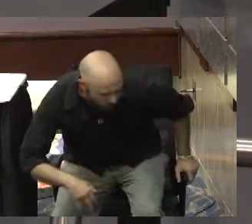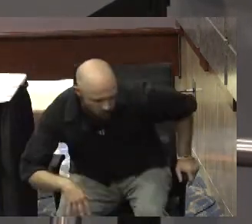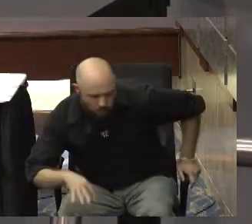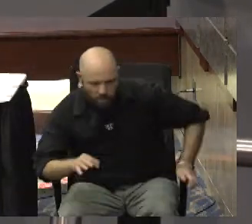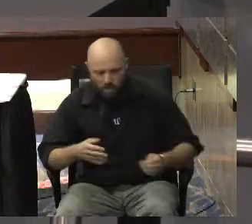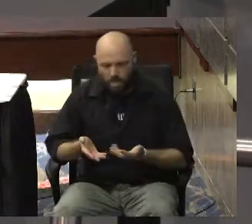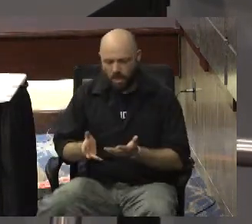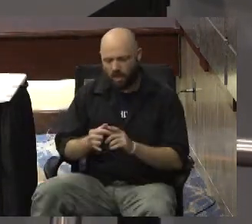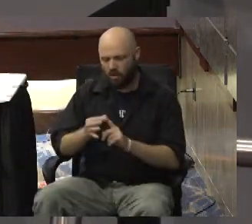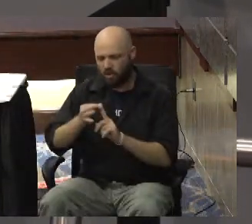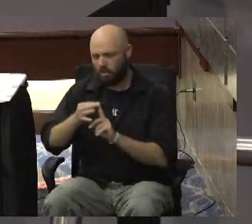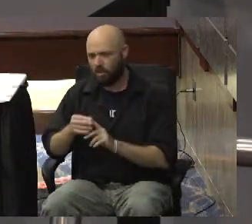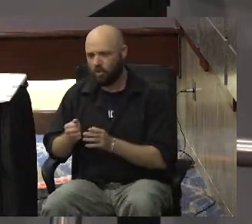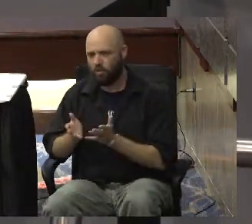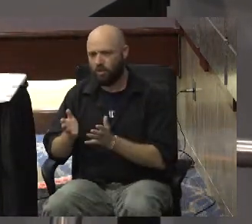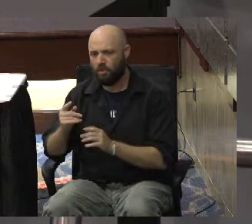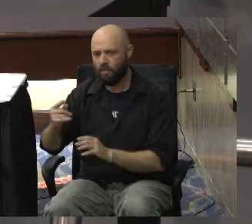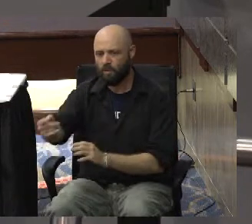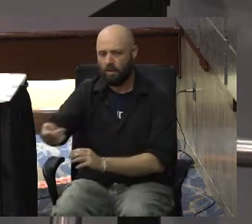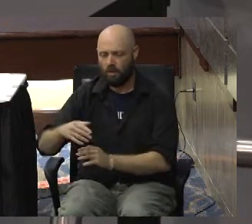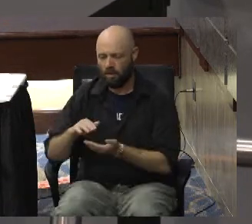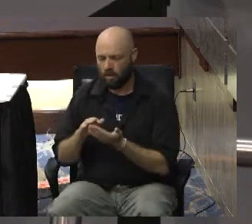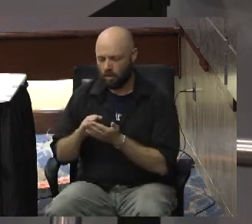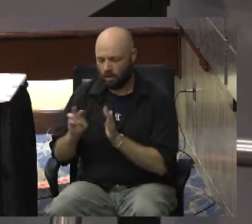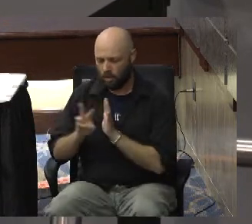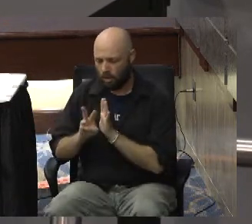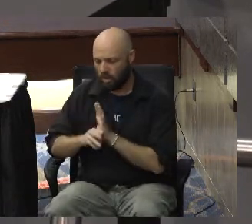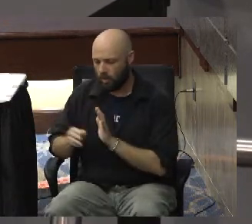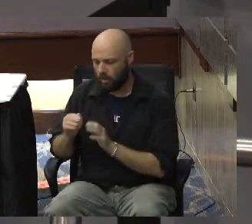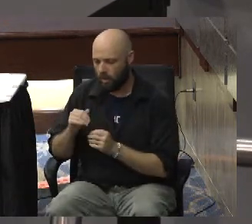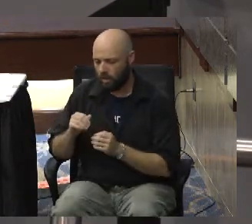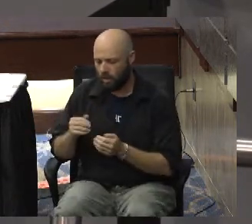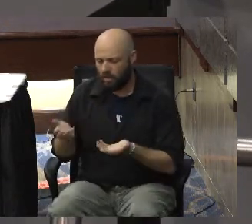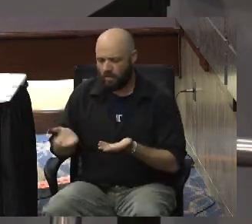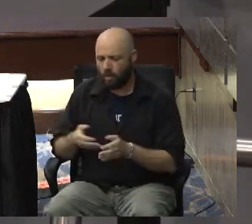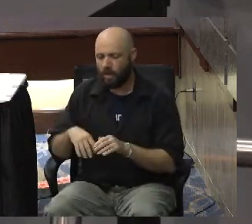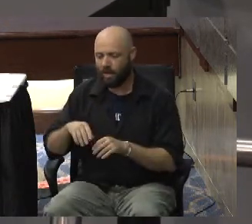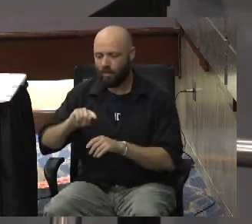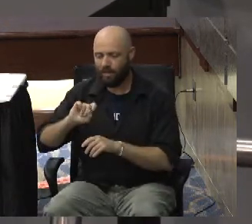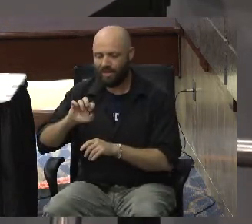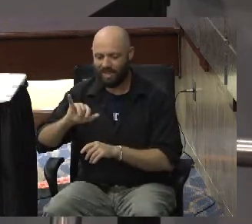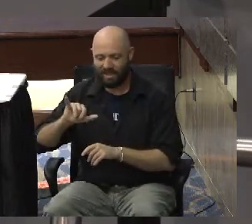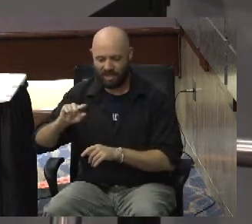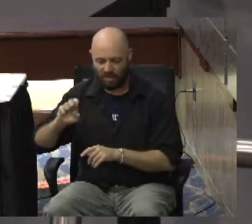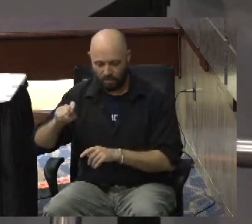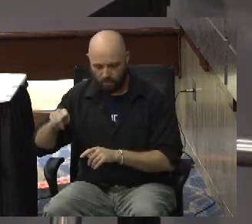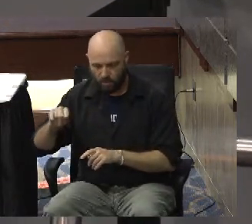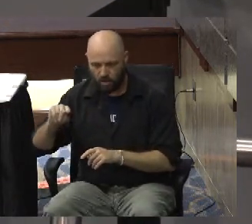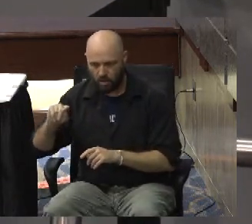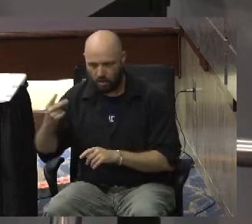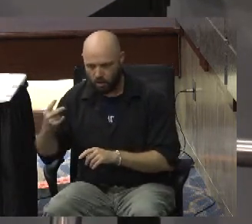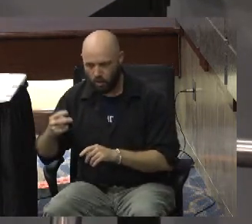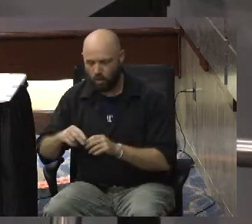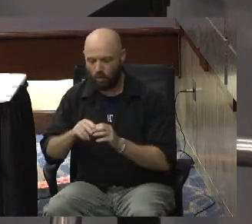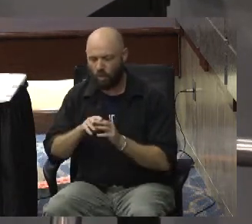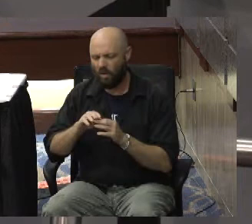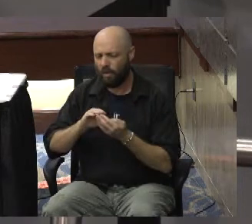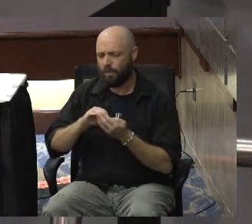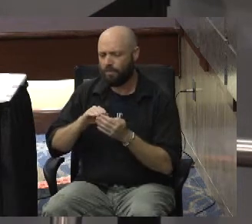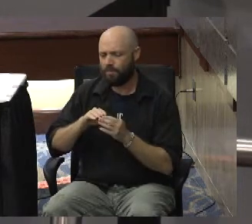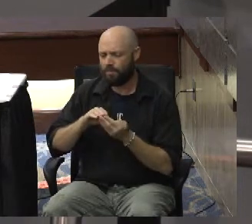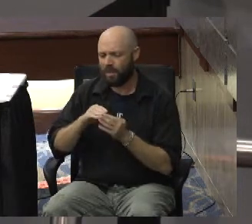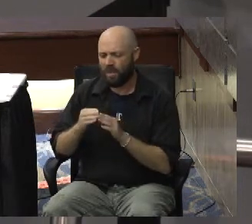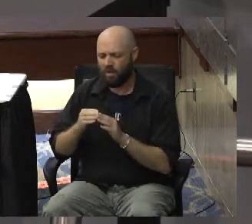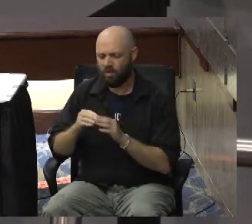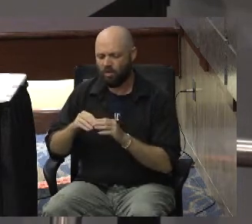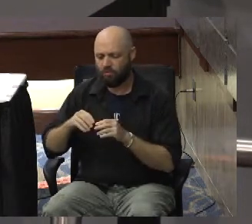Waco, Mission World, Inc. for a transitional shelter type 2 in a O3 zoning district on property described as Lot 6